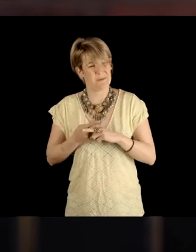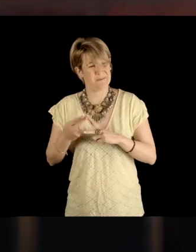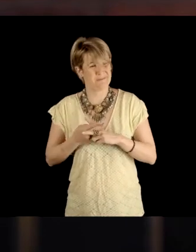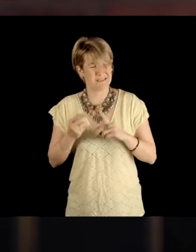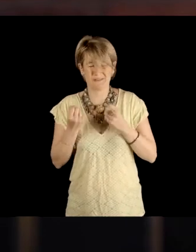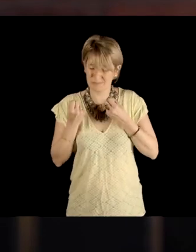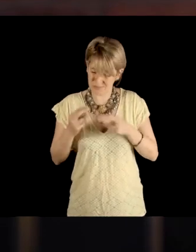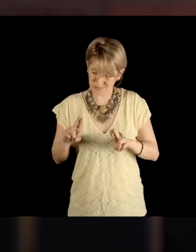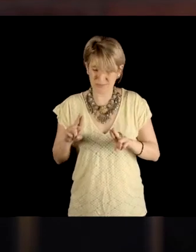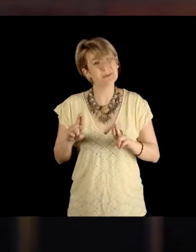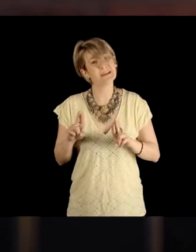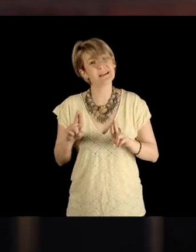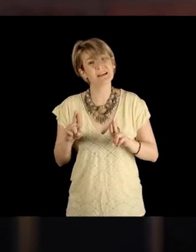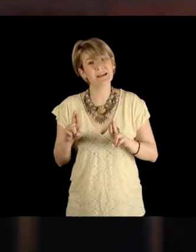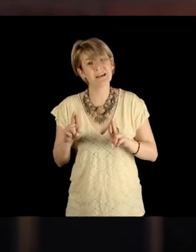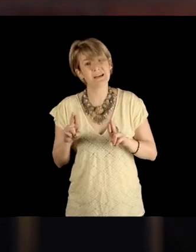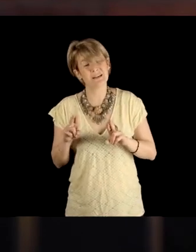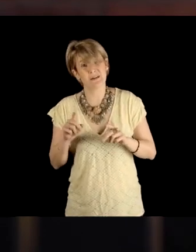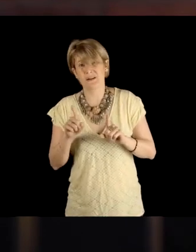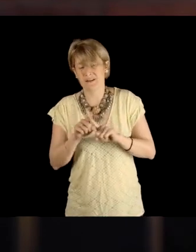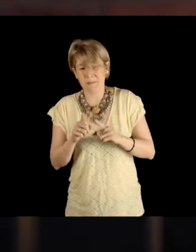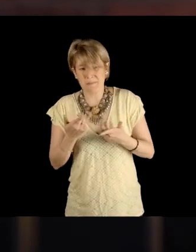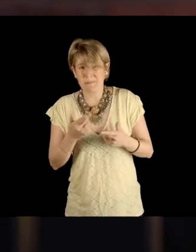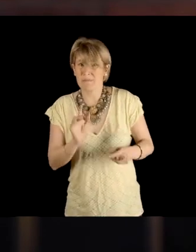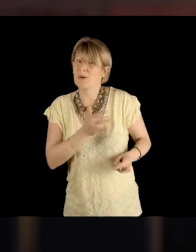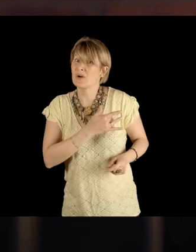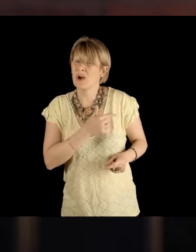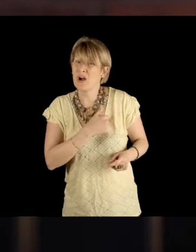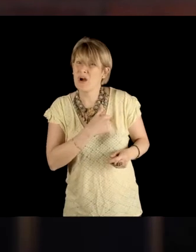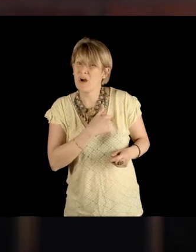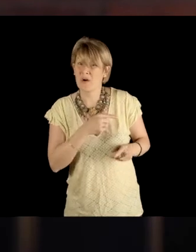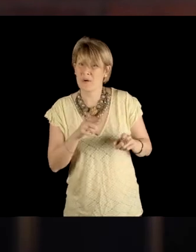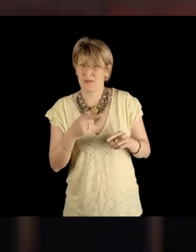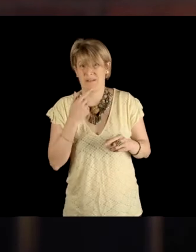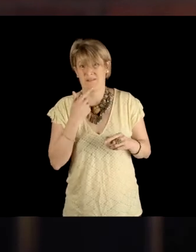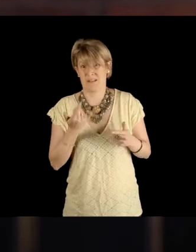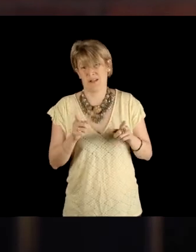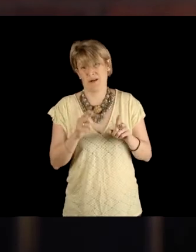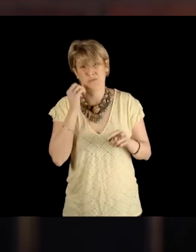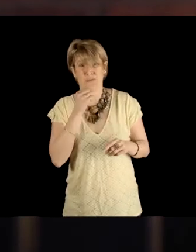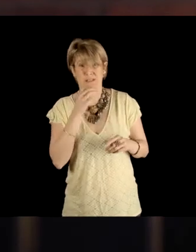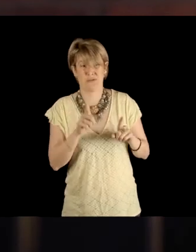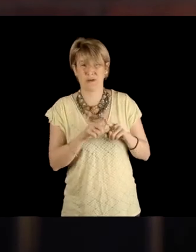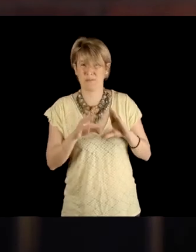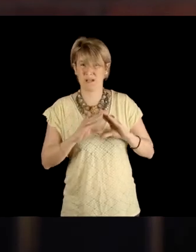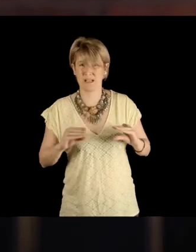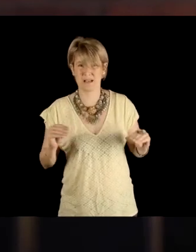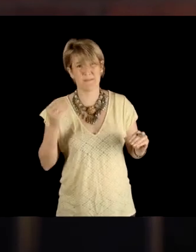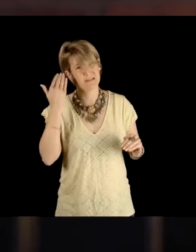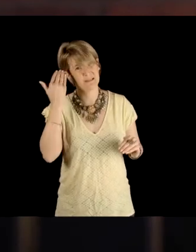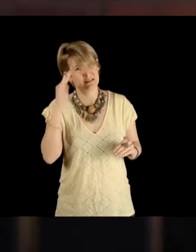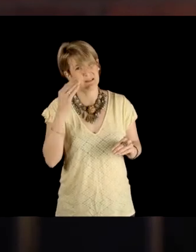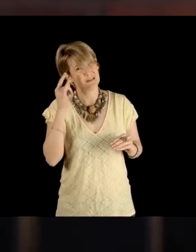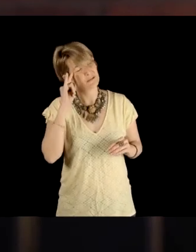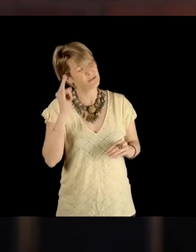We like to organize our thoughts. We like to plan our things properly in such a way that a particular seed should